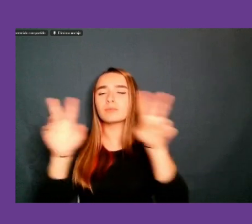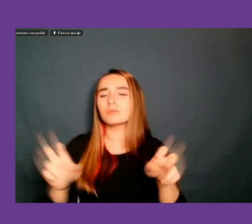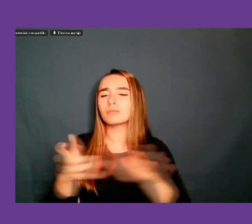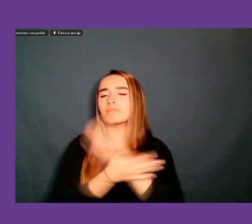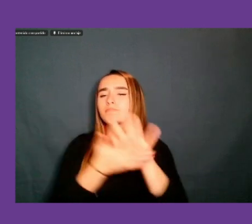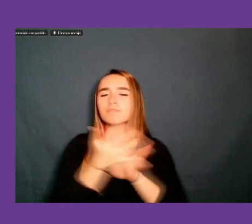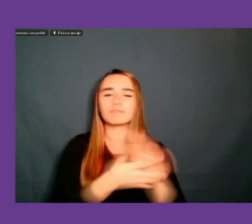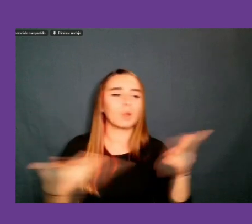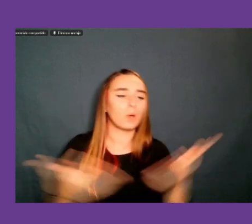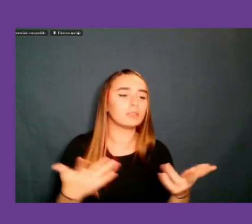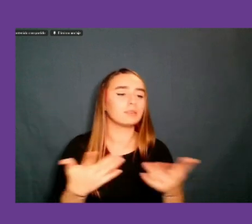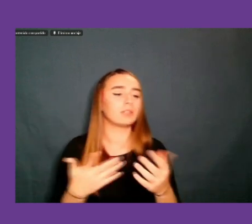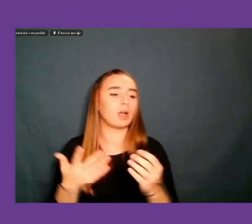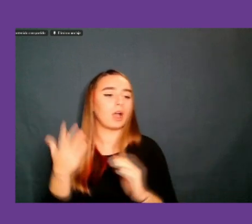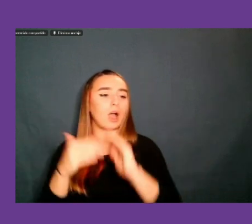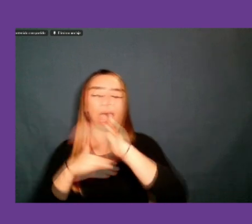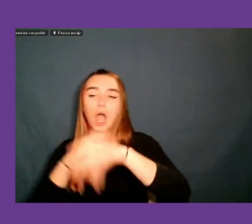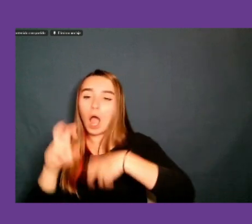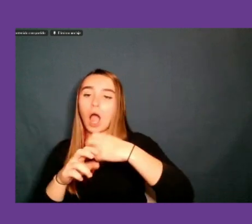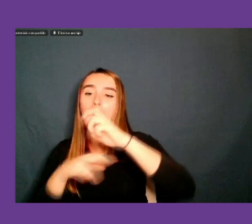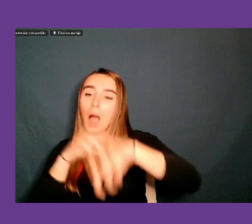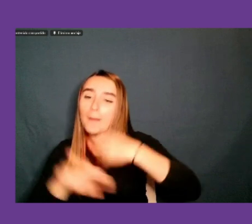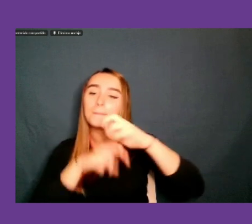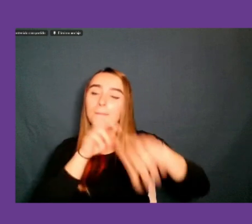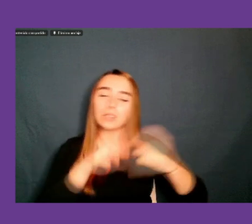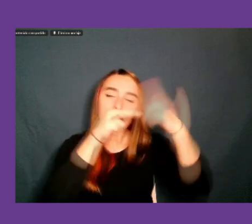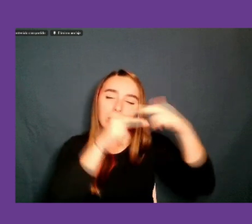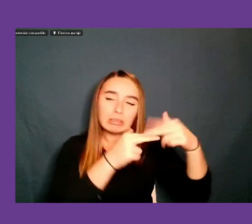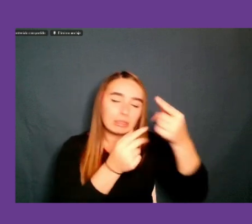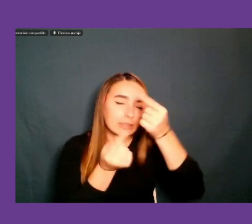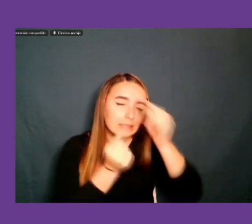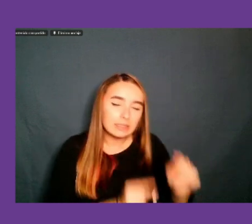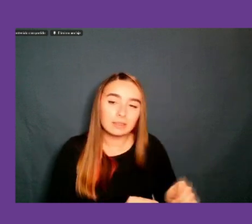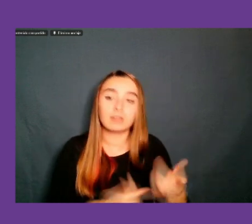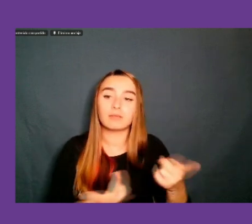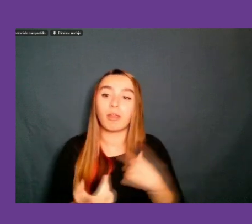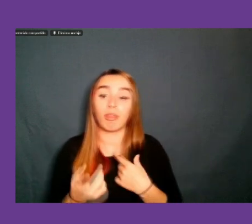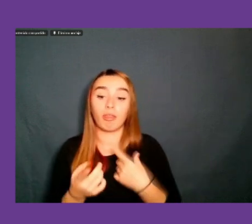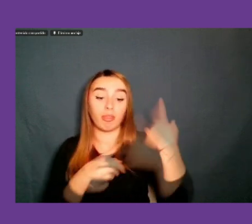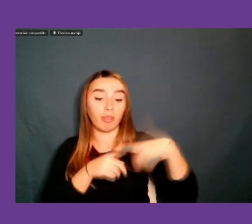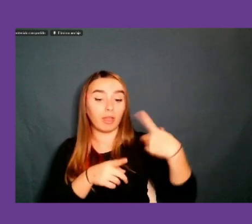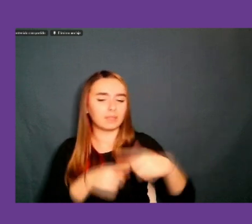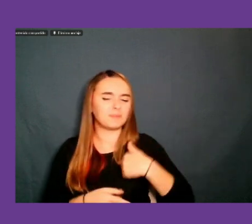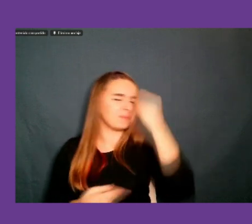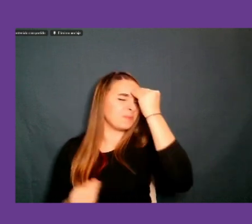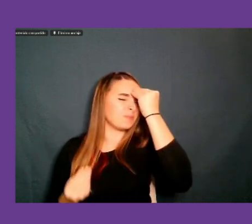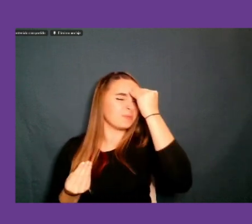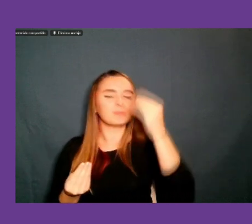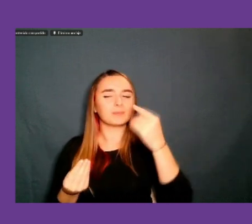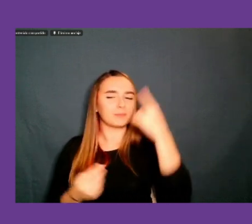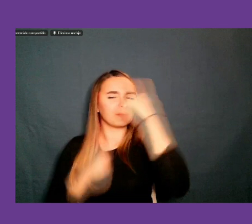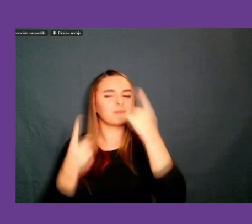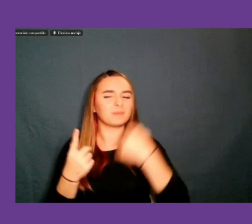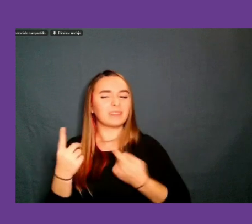editorials and updates that are just things that people, including myself, think maybe are missing or could be clarified or made better. We have a